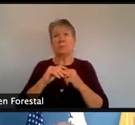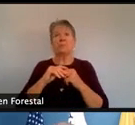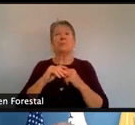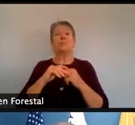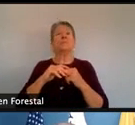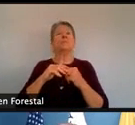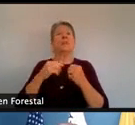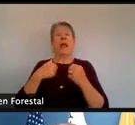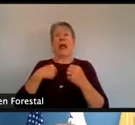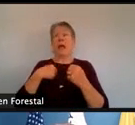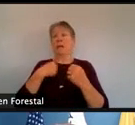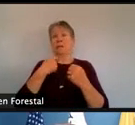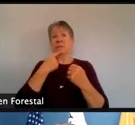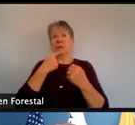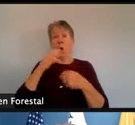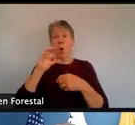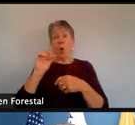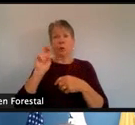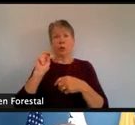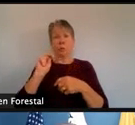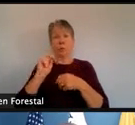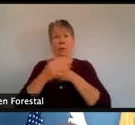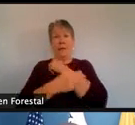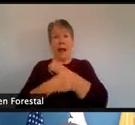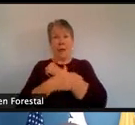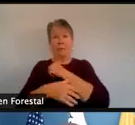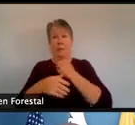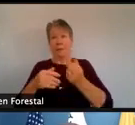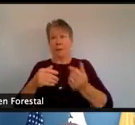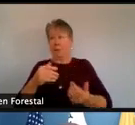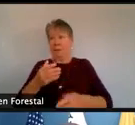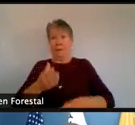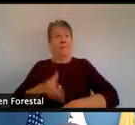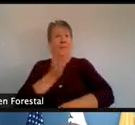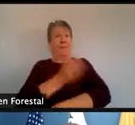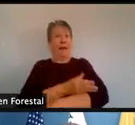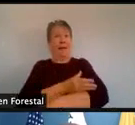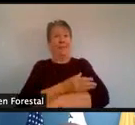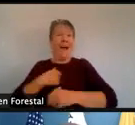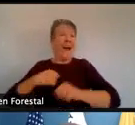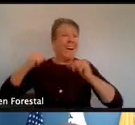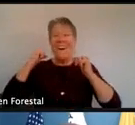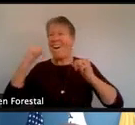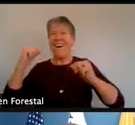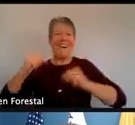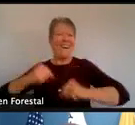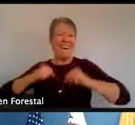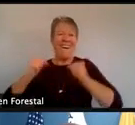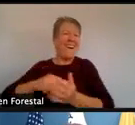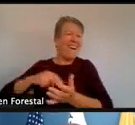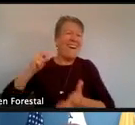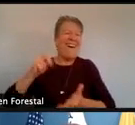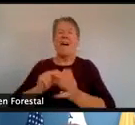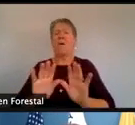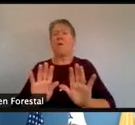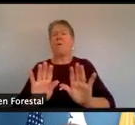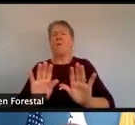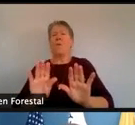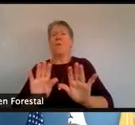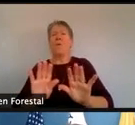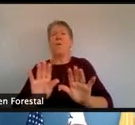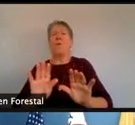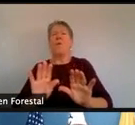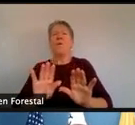particular in Lakewood and adjacent communities, we deployed this playbook a couple of